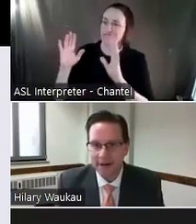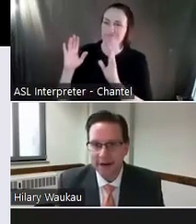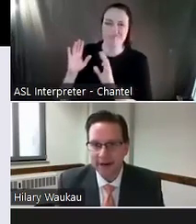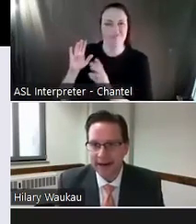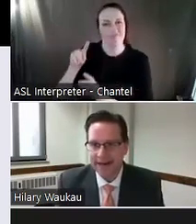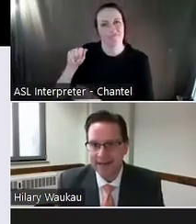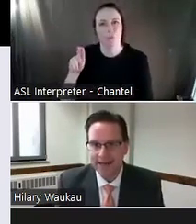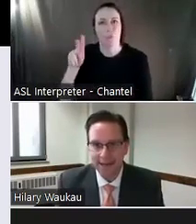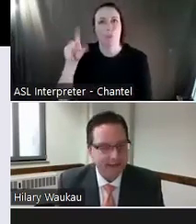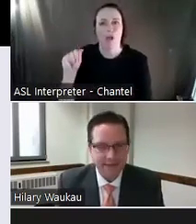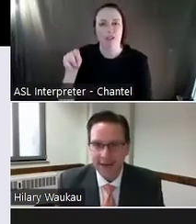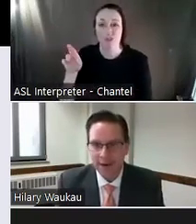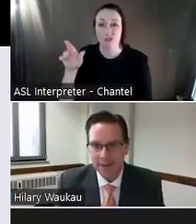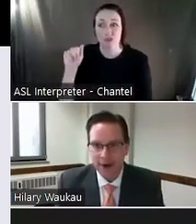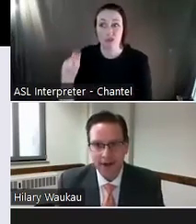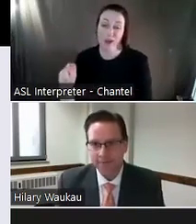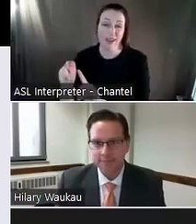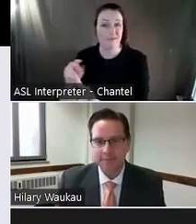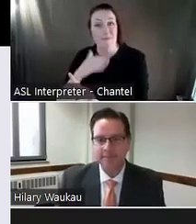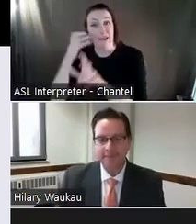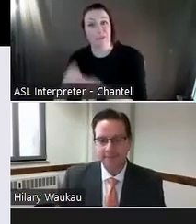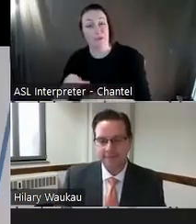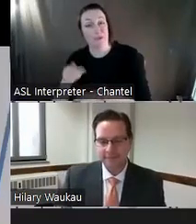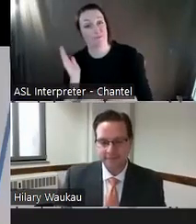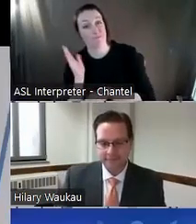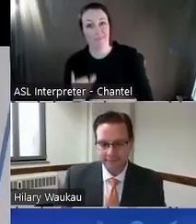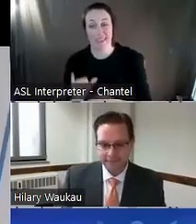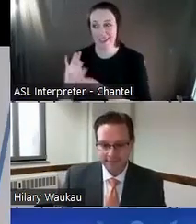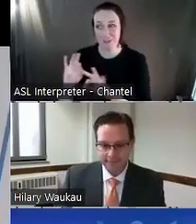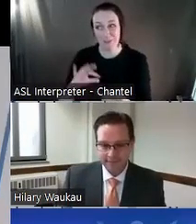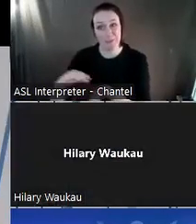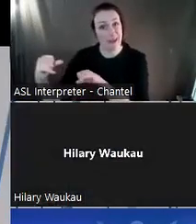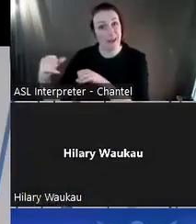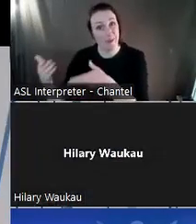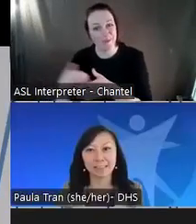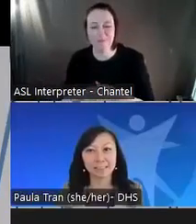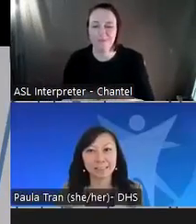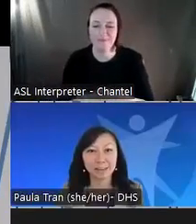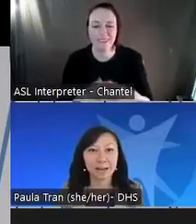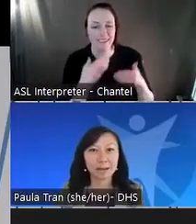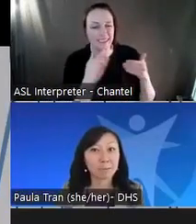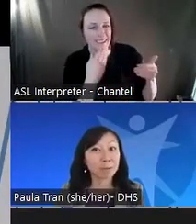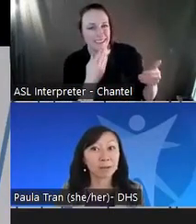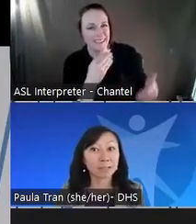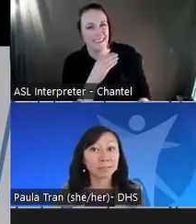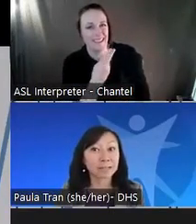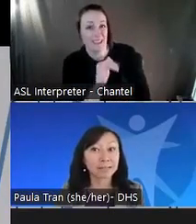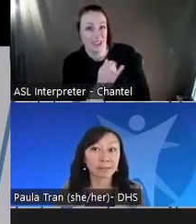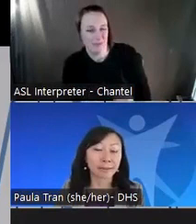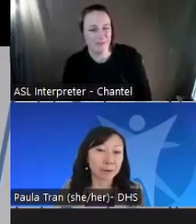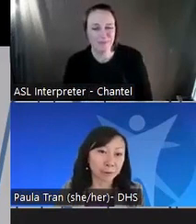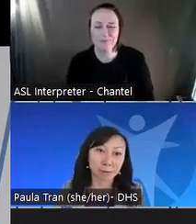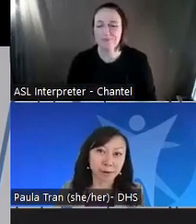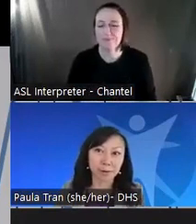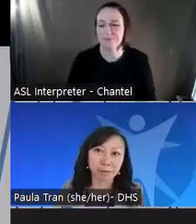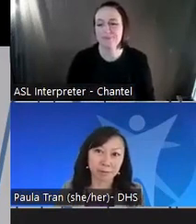it from here and take it away, Paula. Thank you so much, HJ. Really appreciate that. Public health activities lay